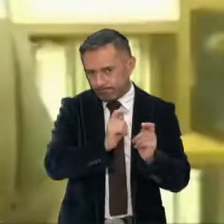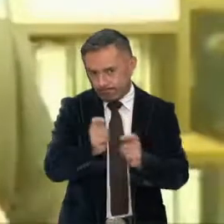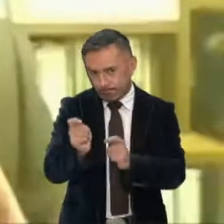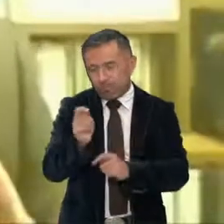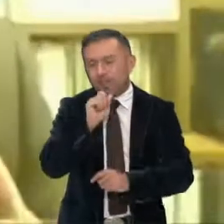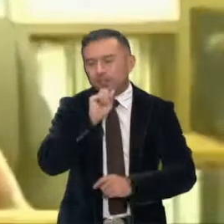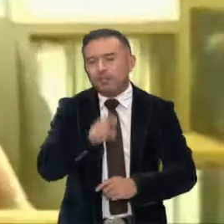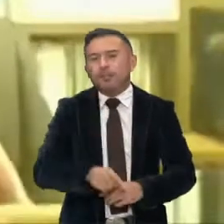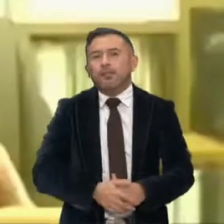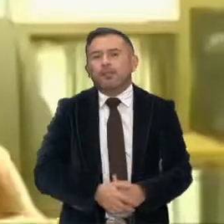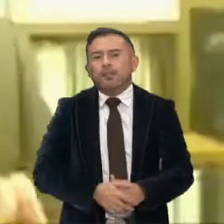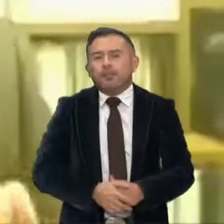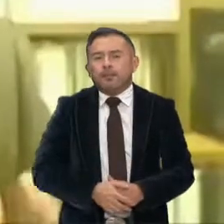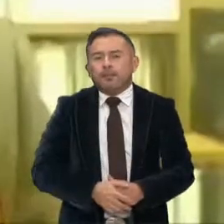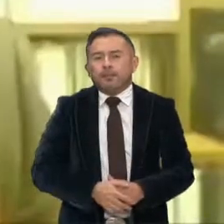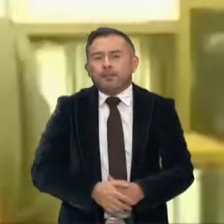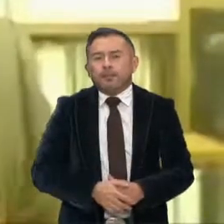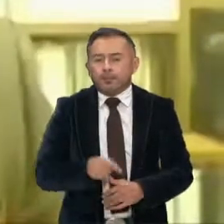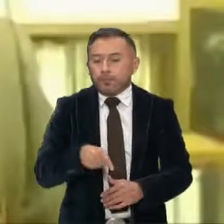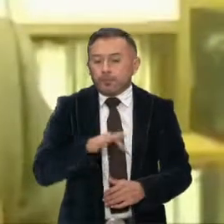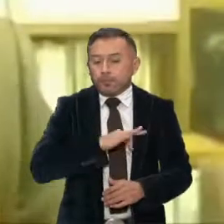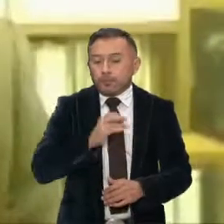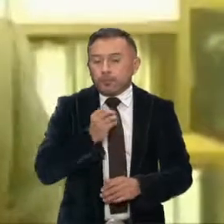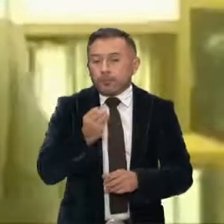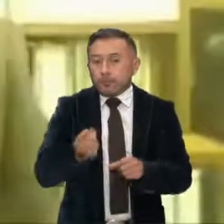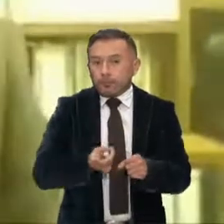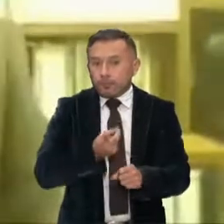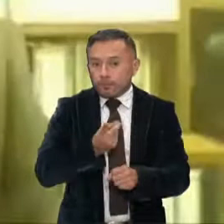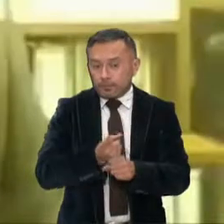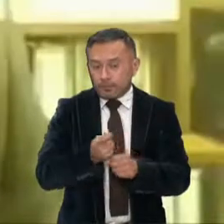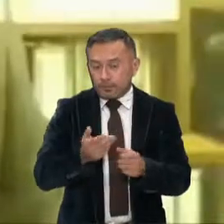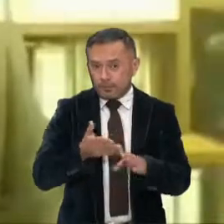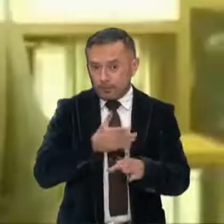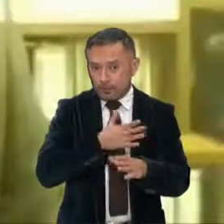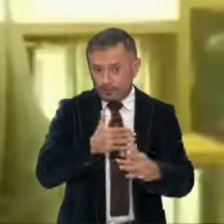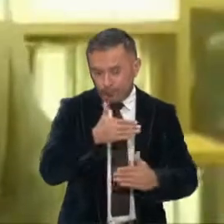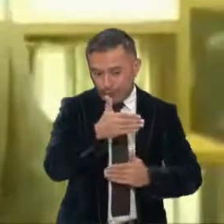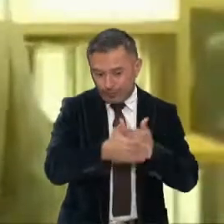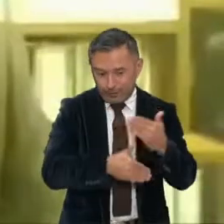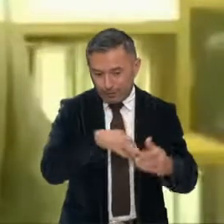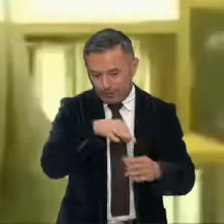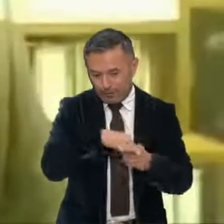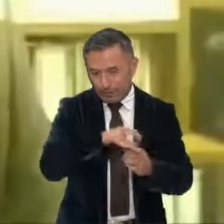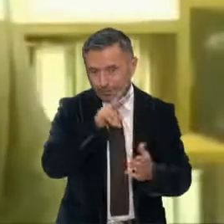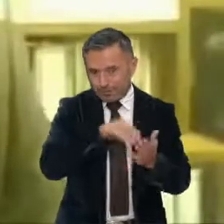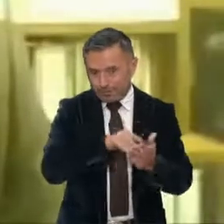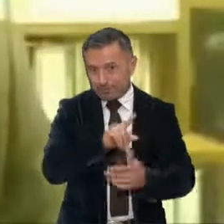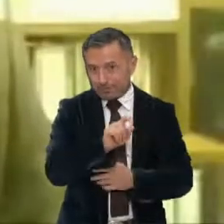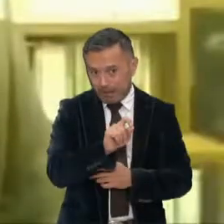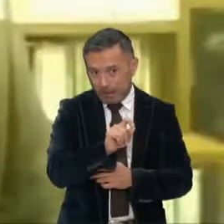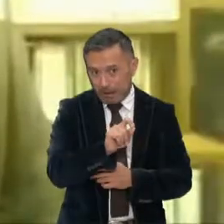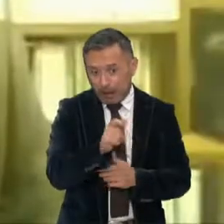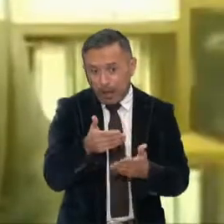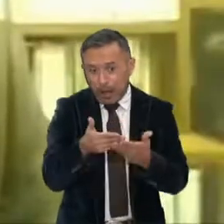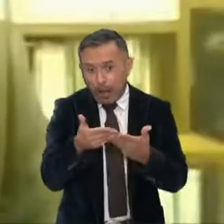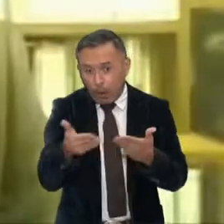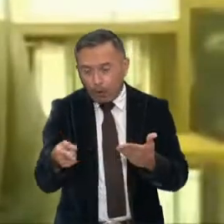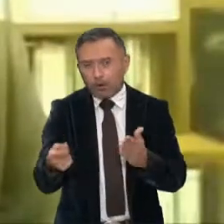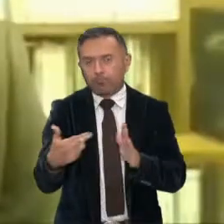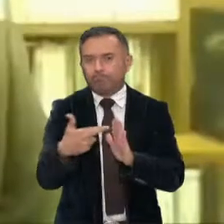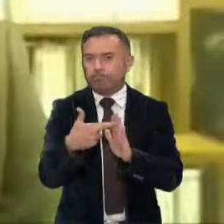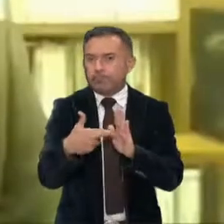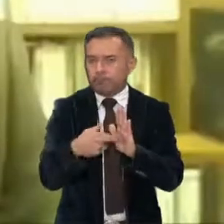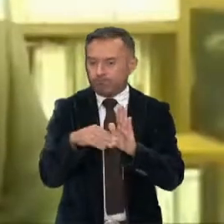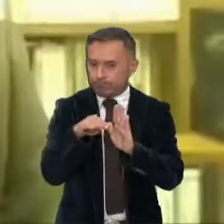And finally, that we have adopted for this day, different from the electoral process in